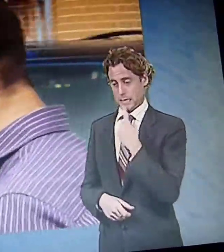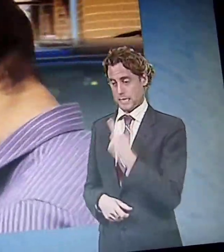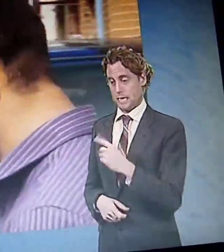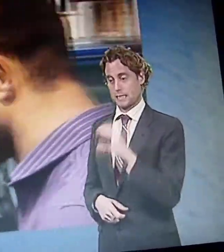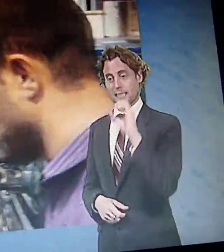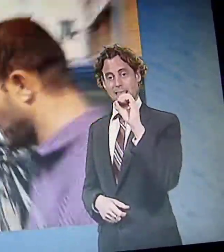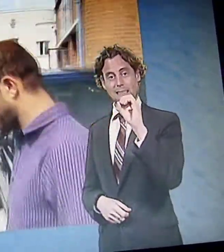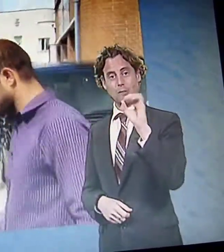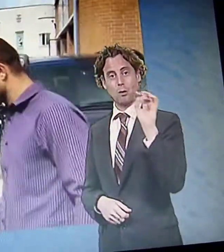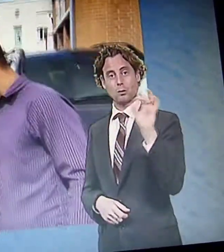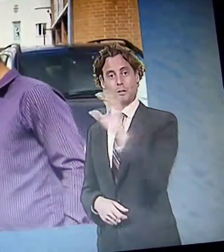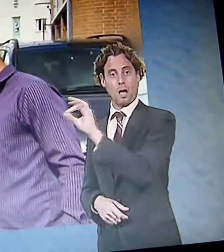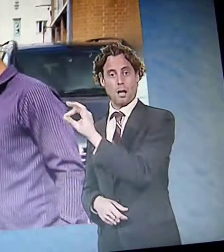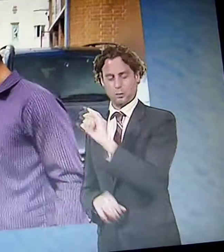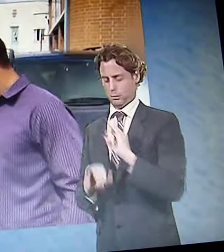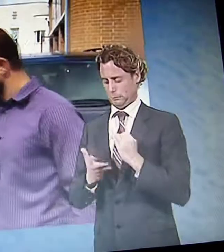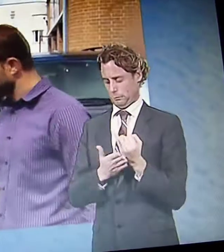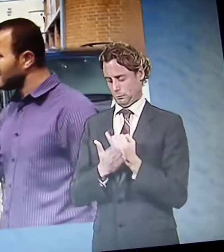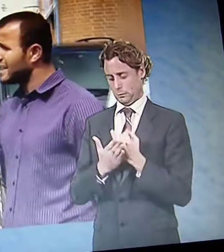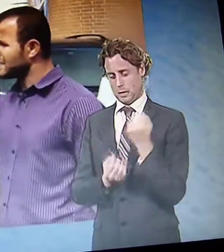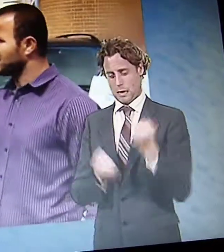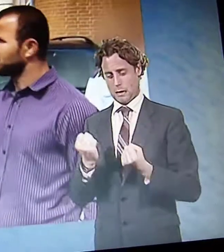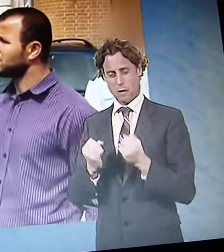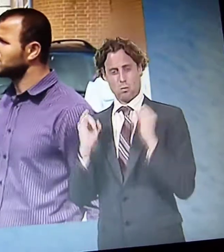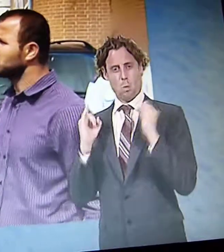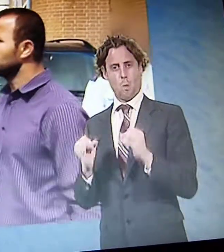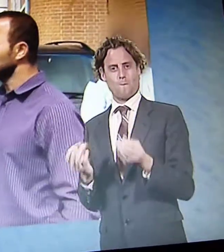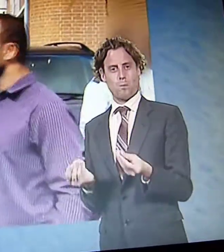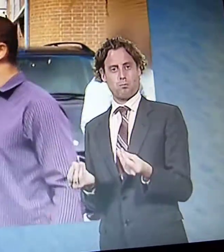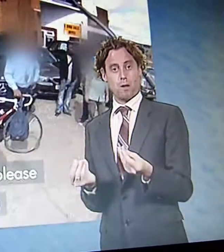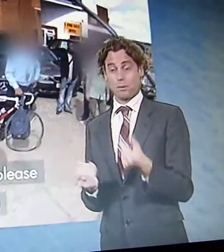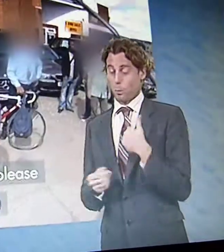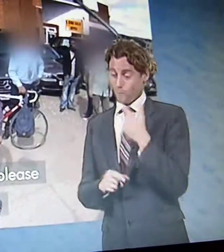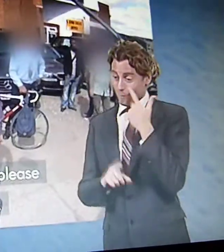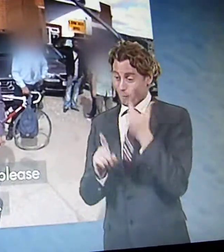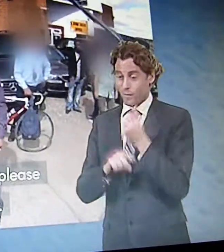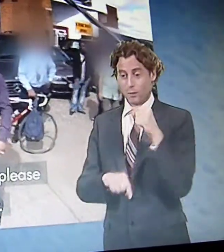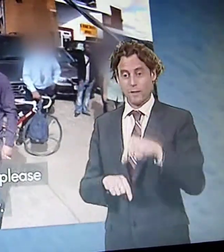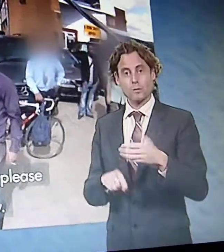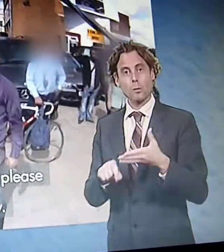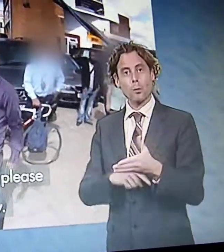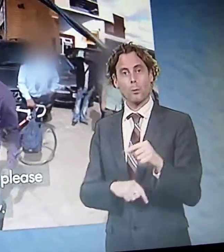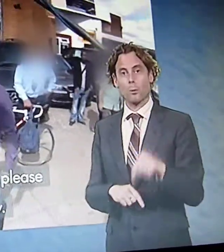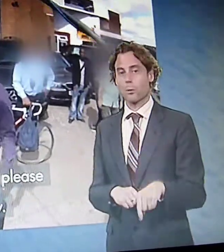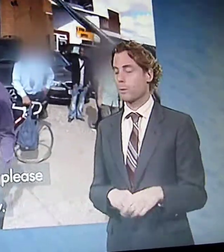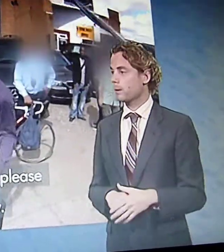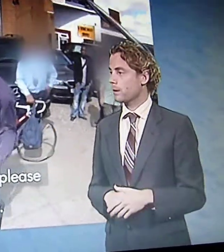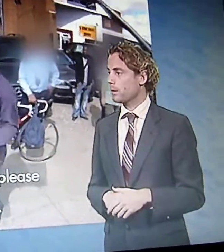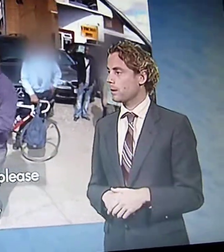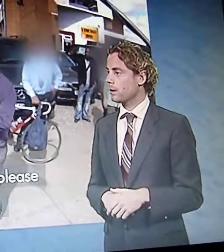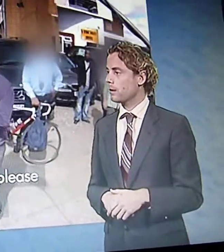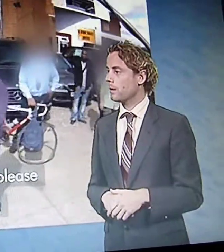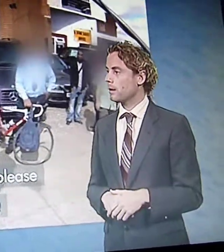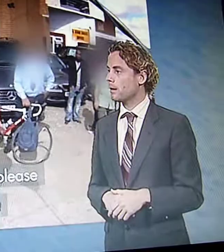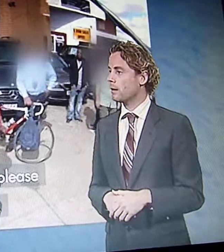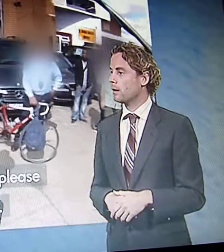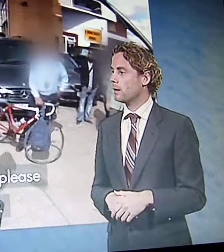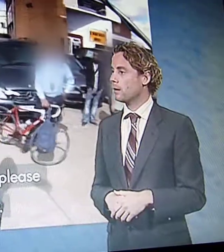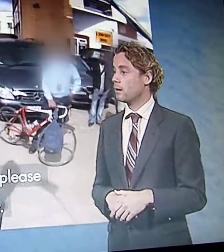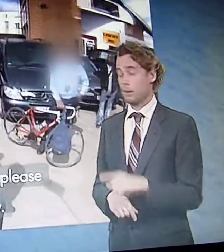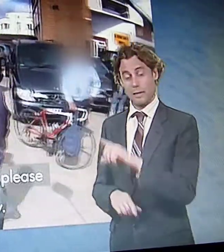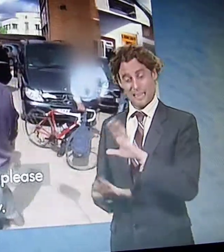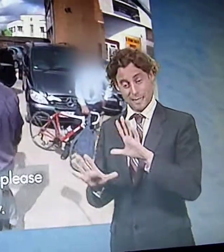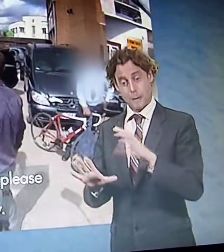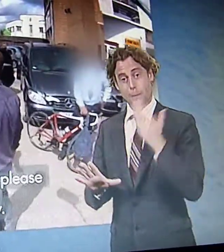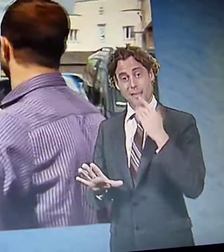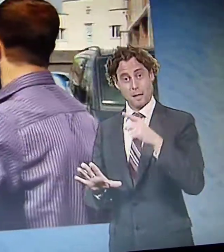star cars, shocking cars at shocking prices. Listen. That's what we've discovered. Listen. That's what your, just listen. Your just customers move, have discovered. Listen. Please, move